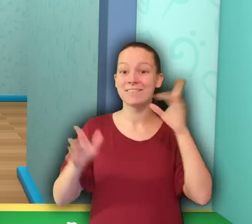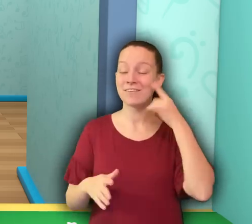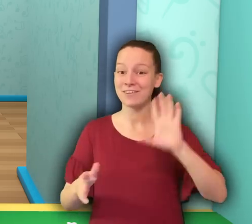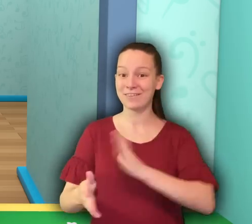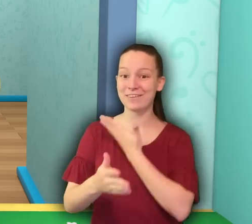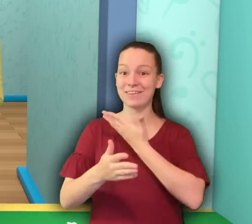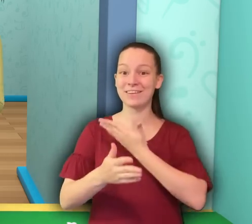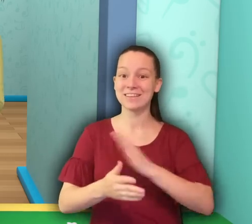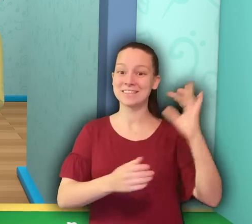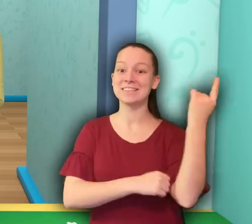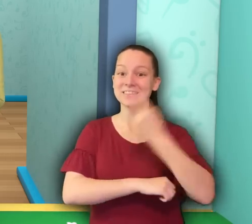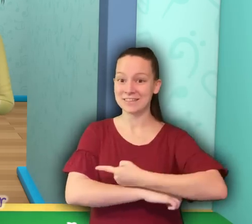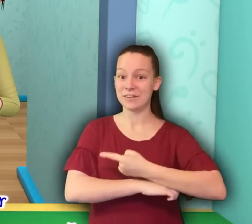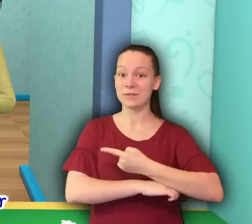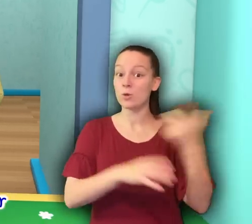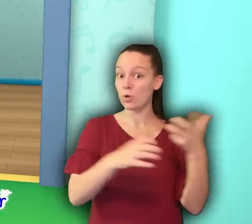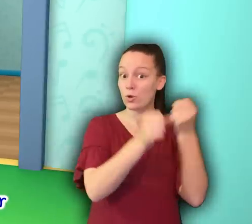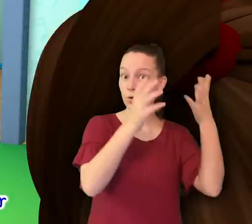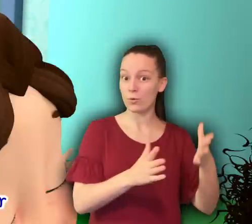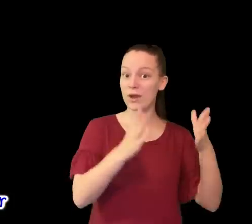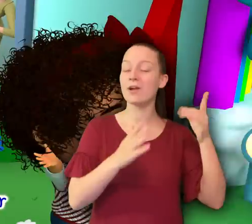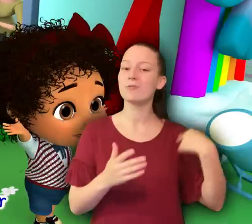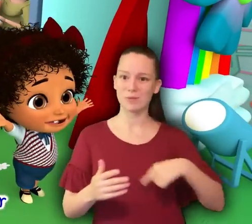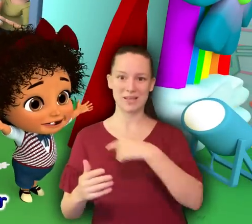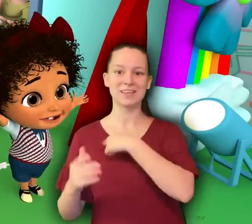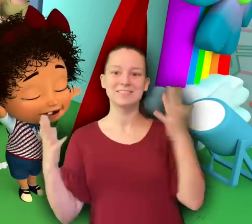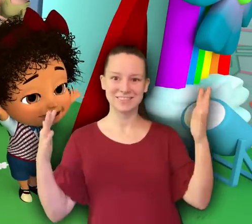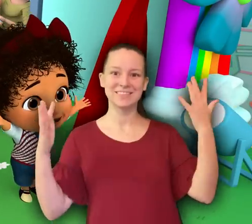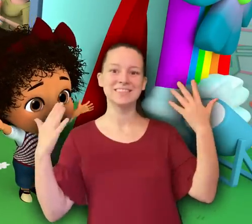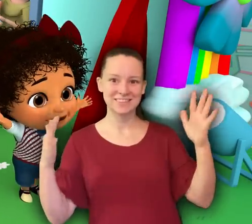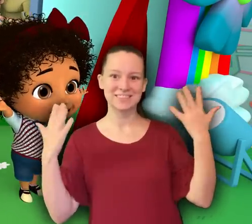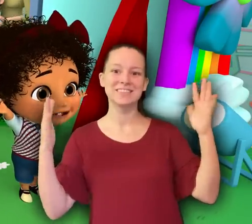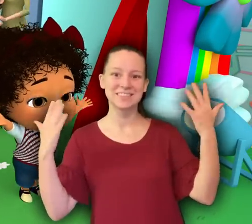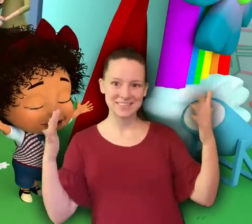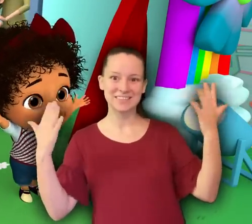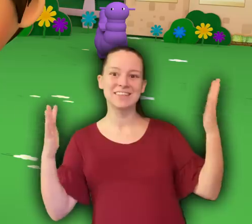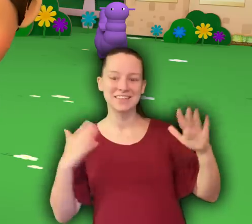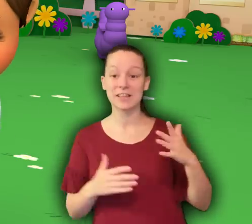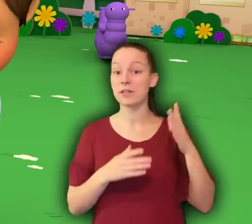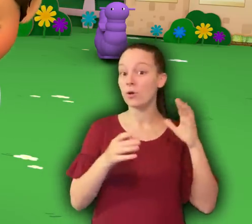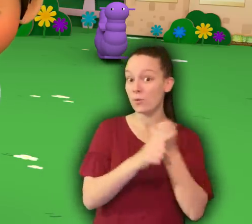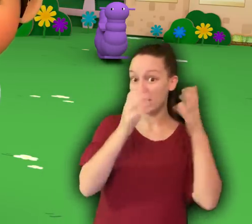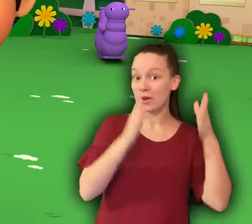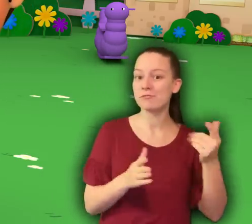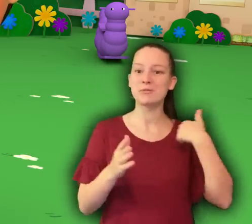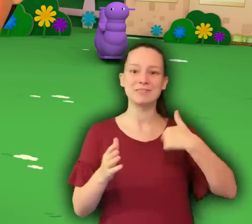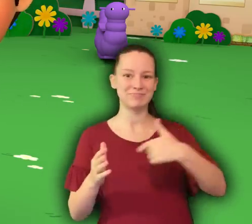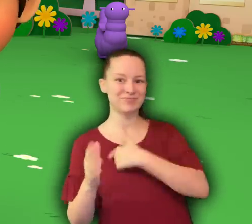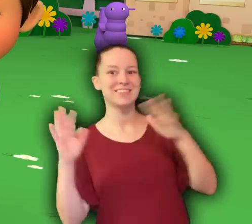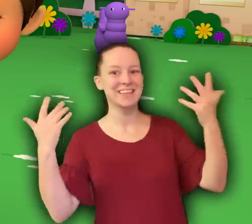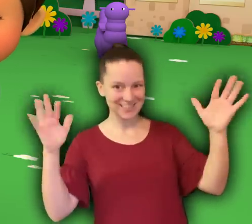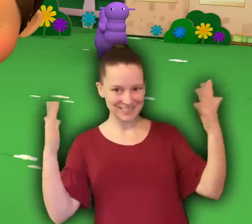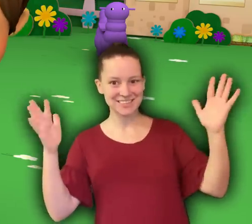on singing day for the winter we will cheer we will cheer we will cheer for